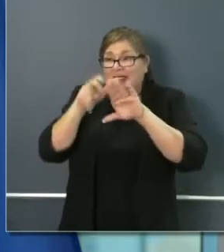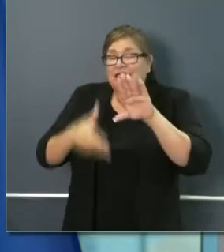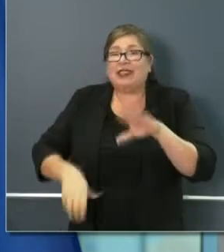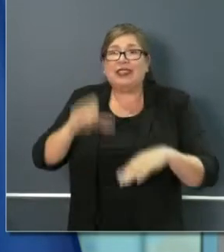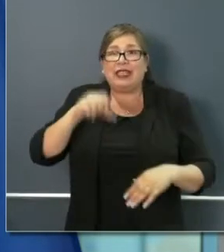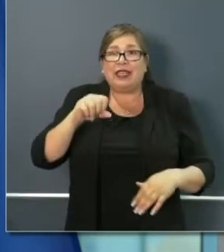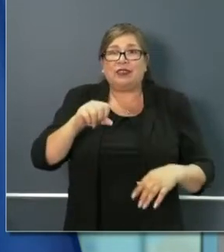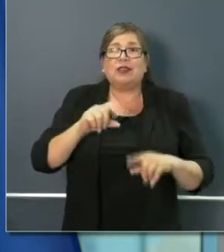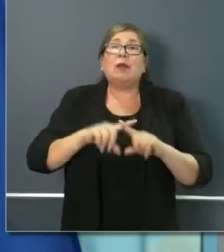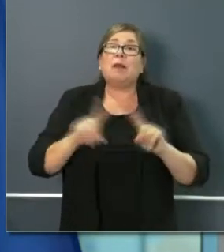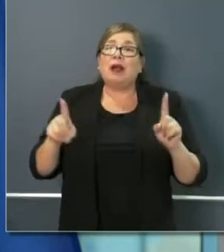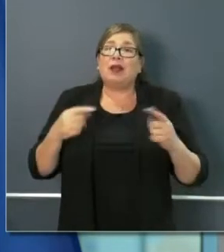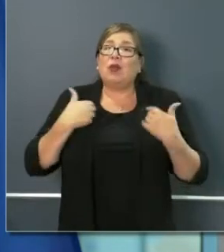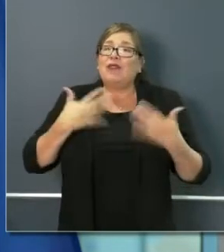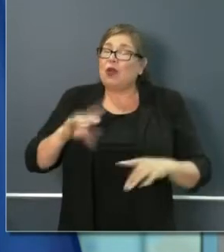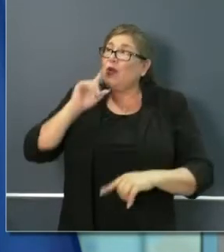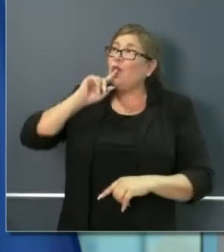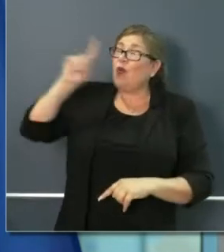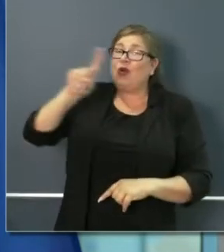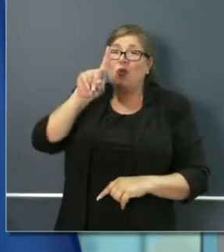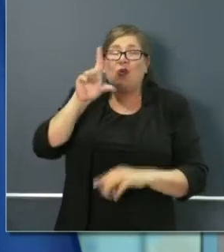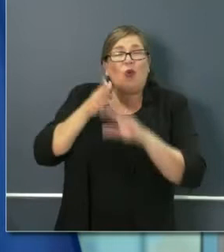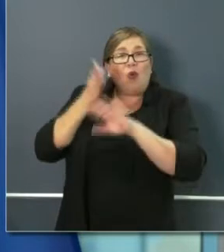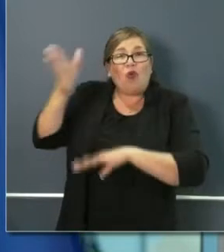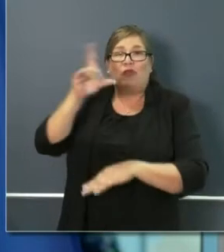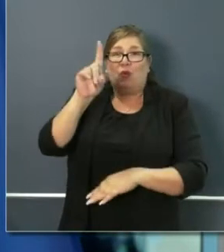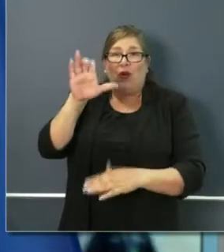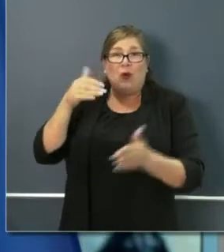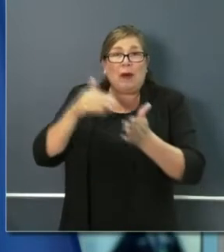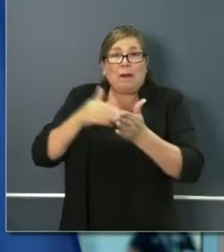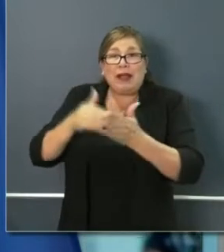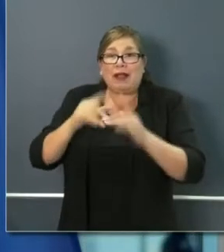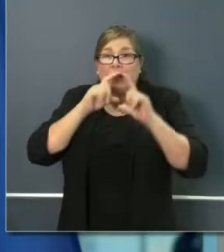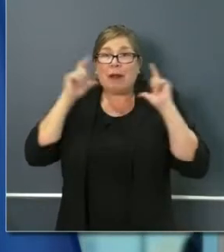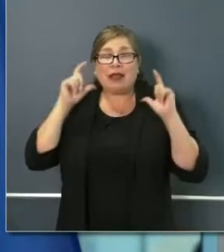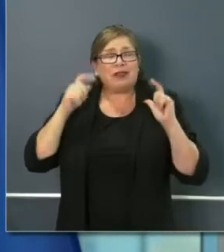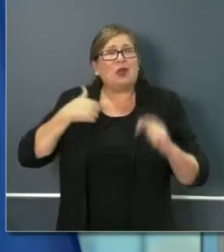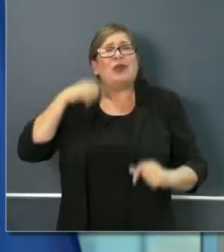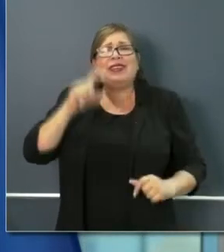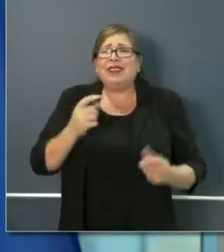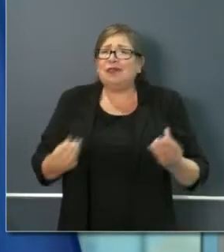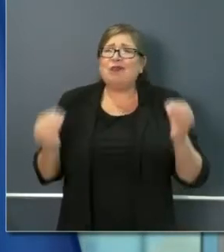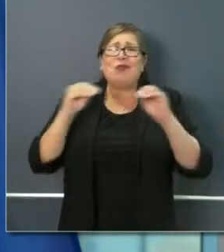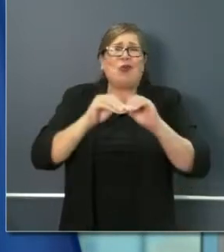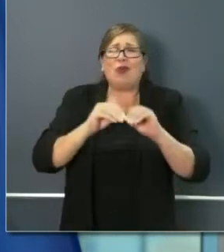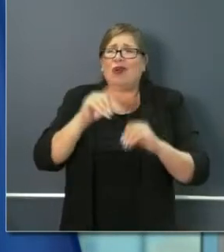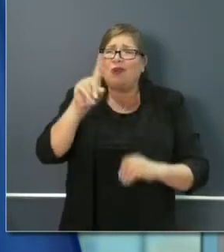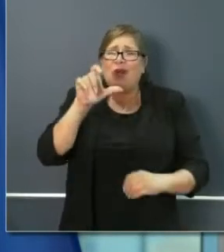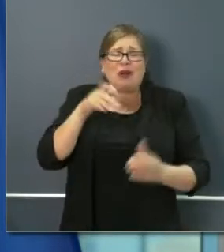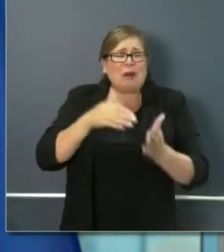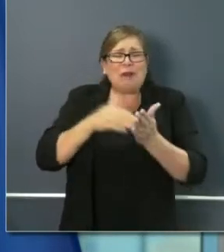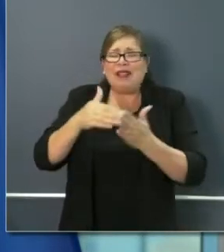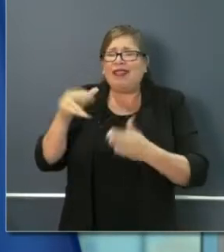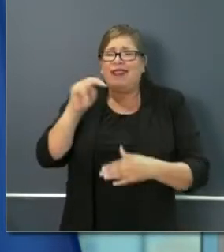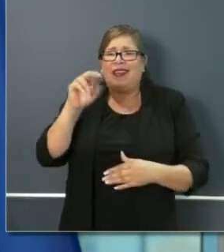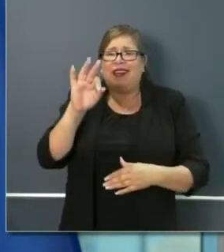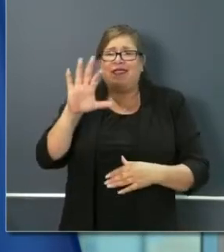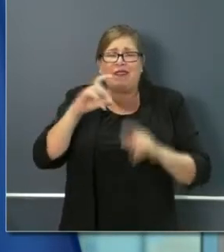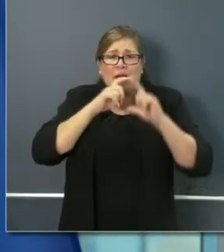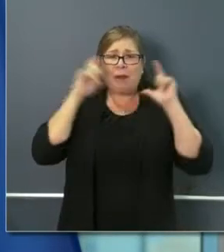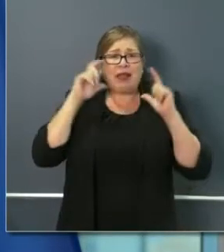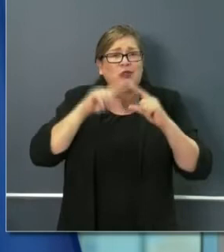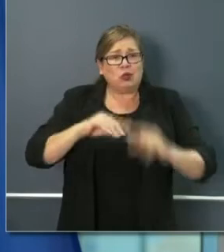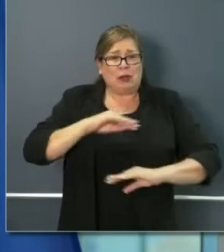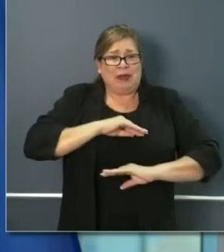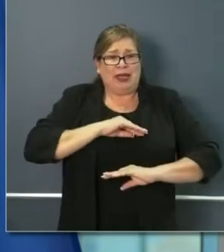over 100 million of these masks. We need 100+ million N95 masks just to meet the needs